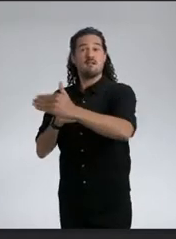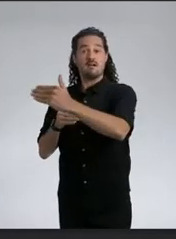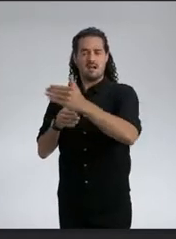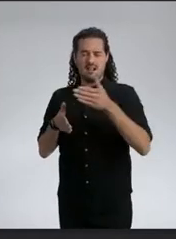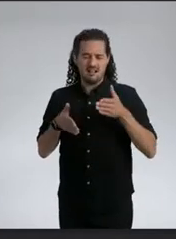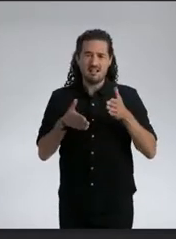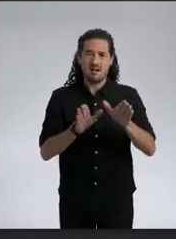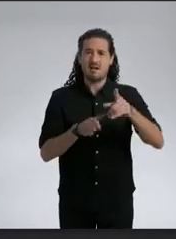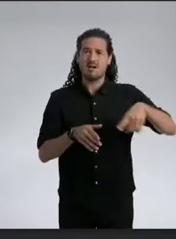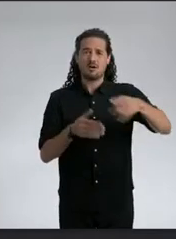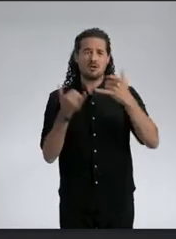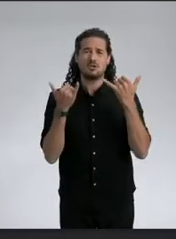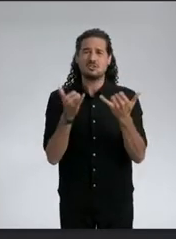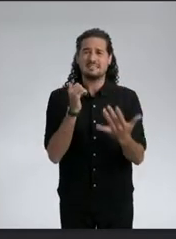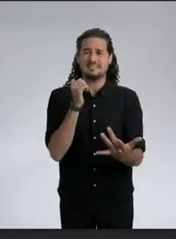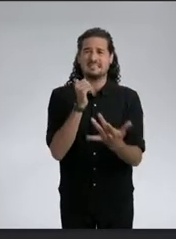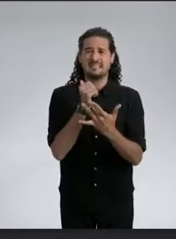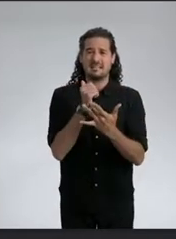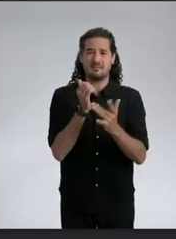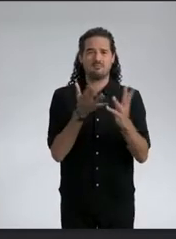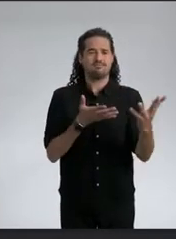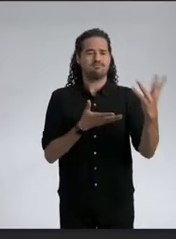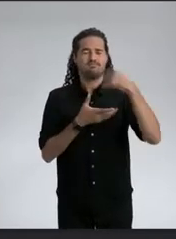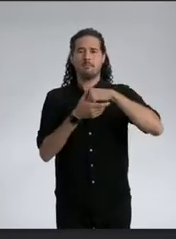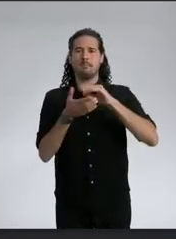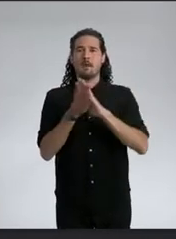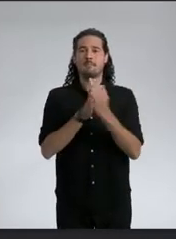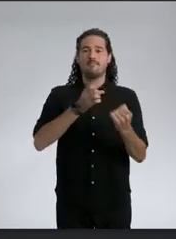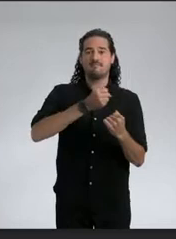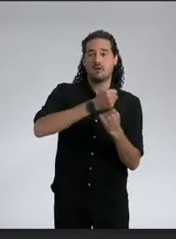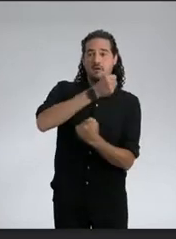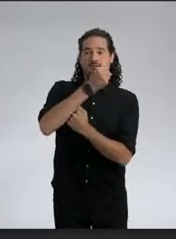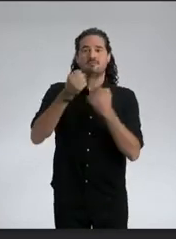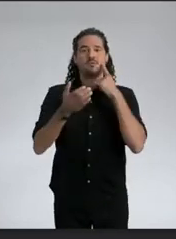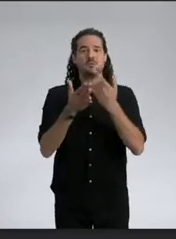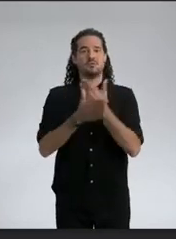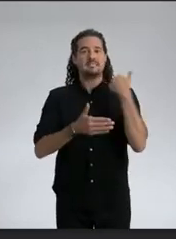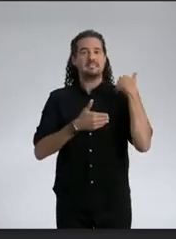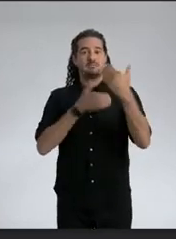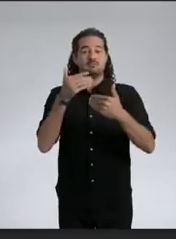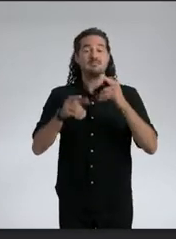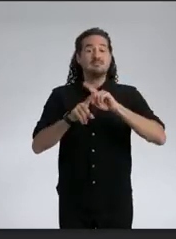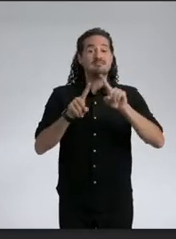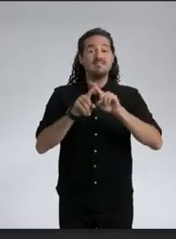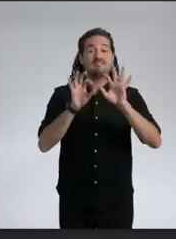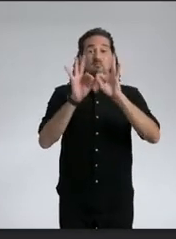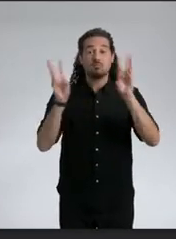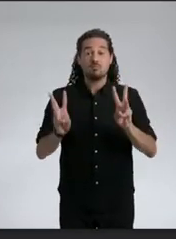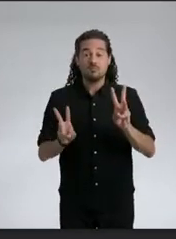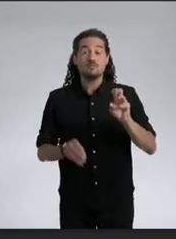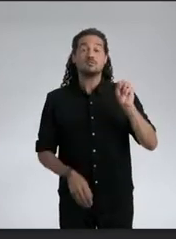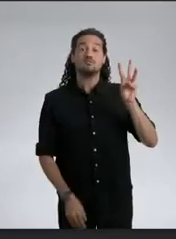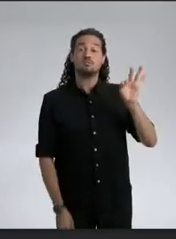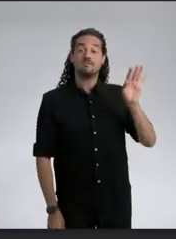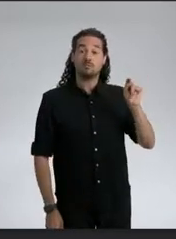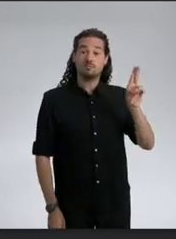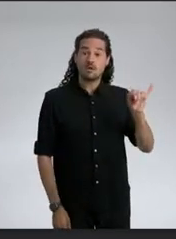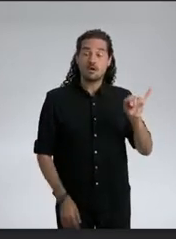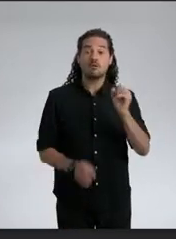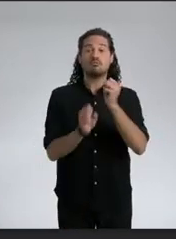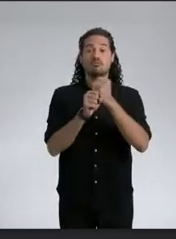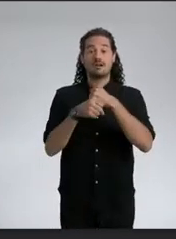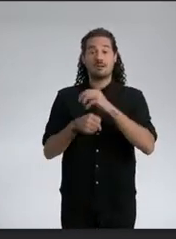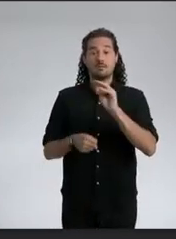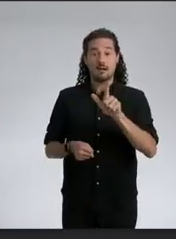technologies, serving as the foundation for a new generation of frameworks like Swift UI, CreateML, and the new StoreKit